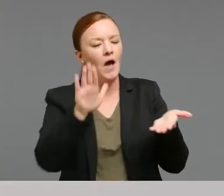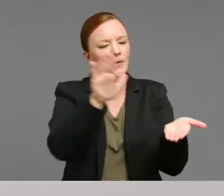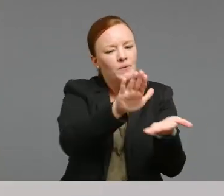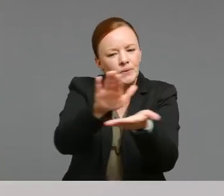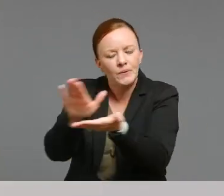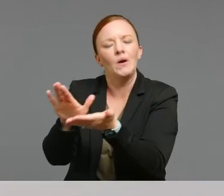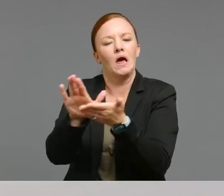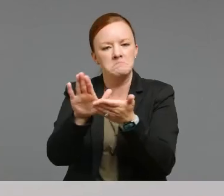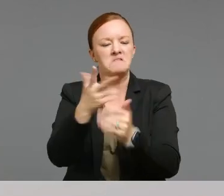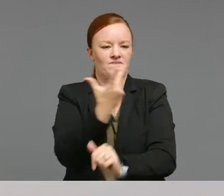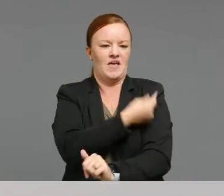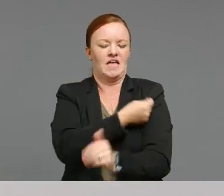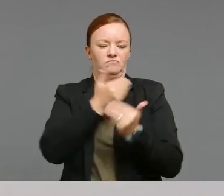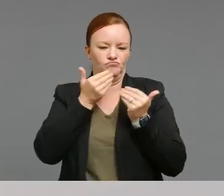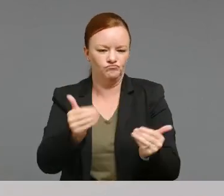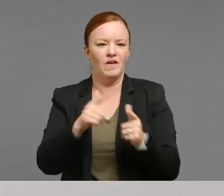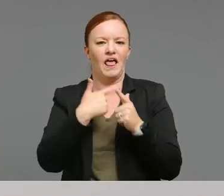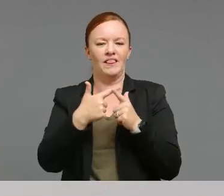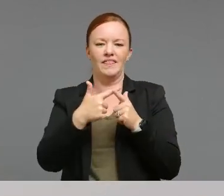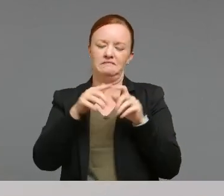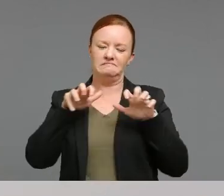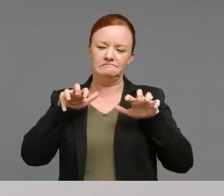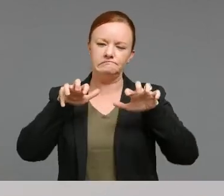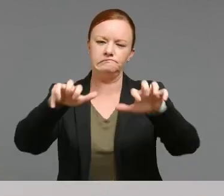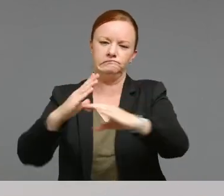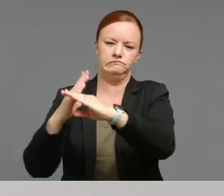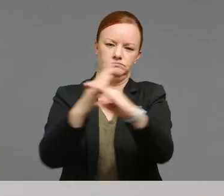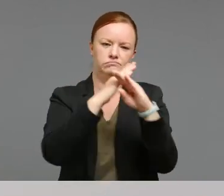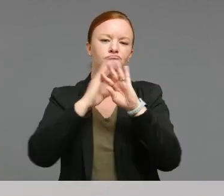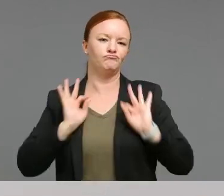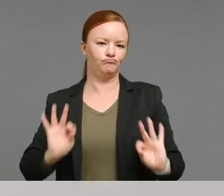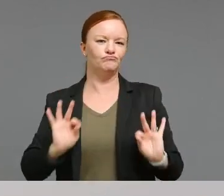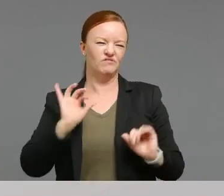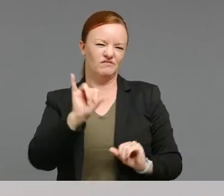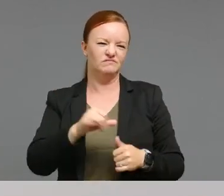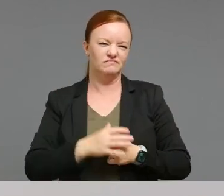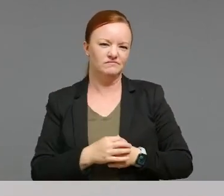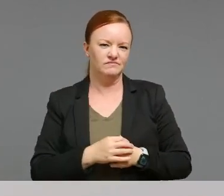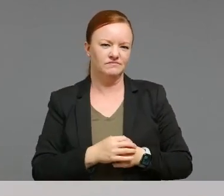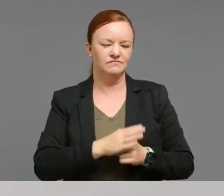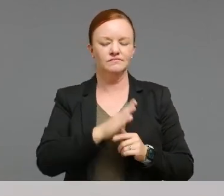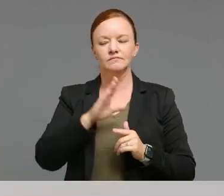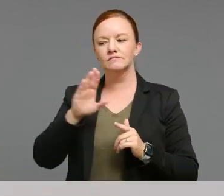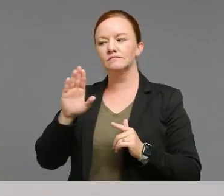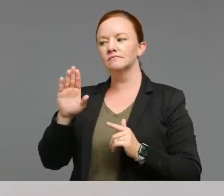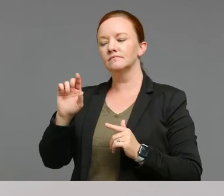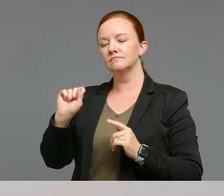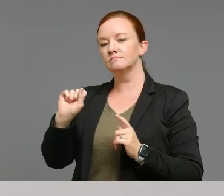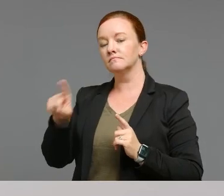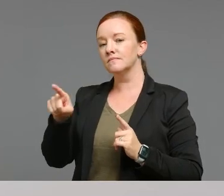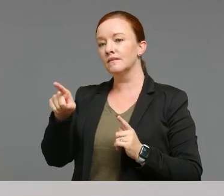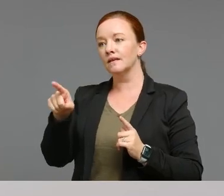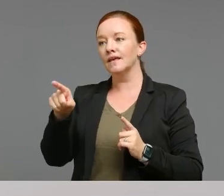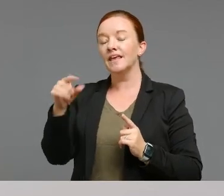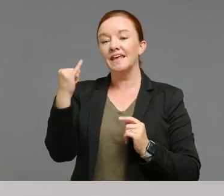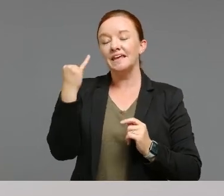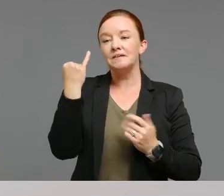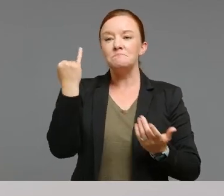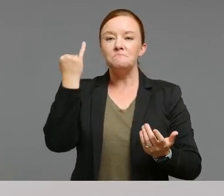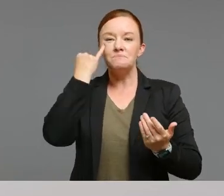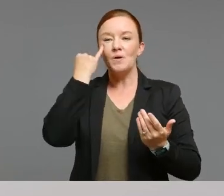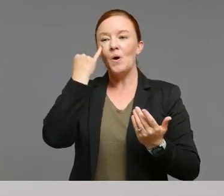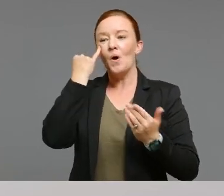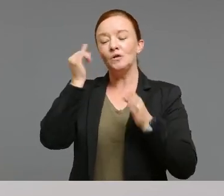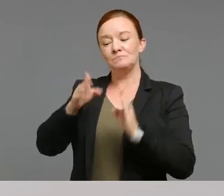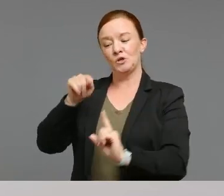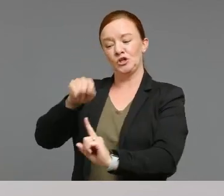we can reach that herd immunity. Do you have, if you could speak directly to someone in Arizona who